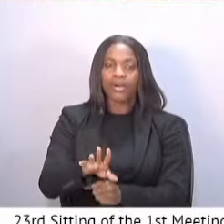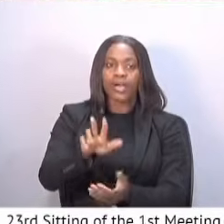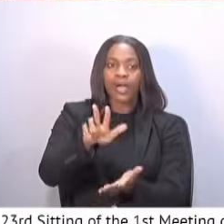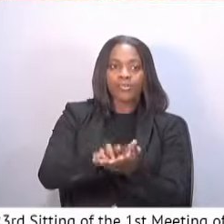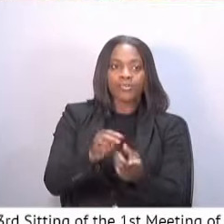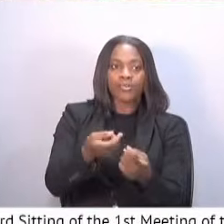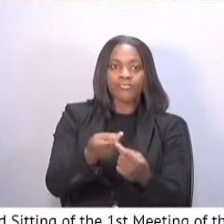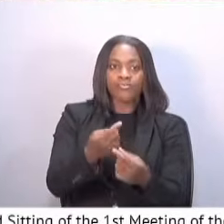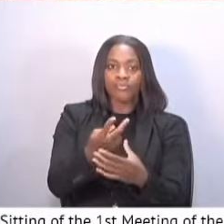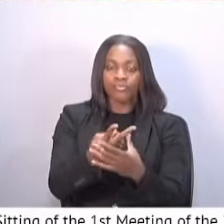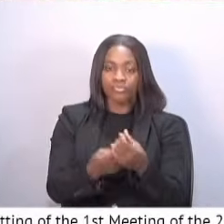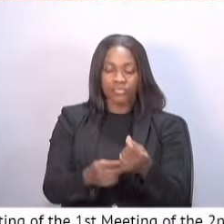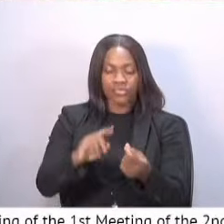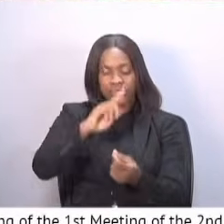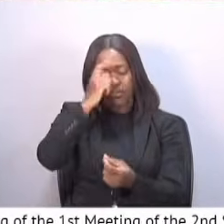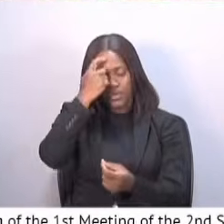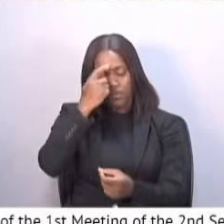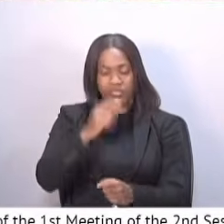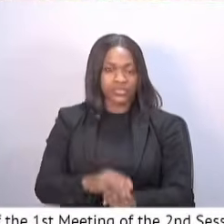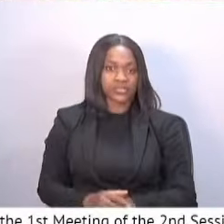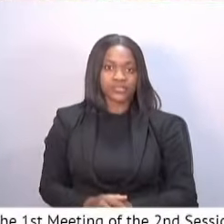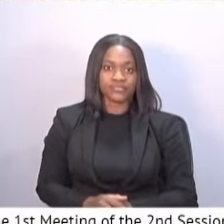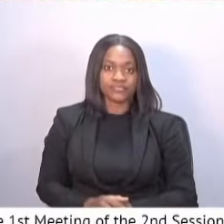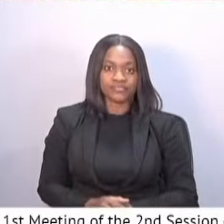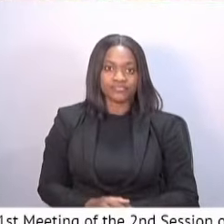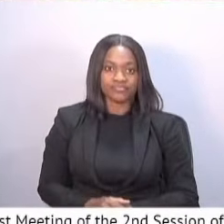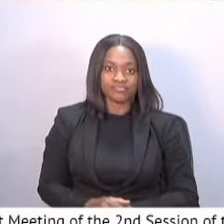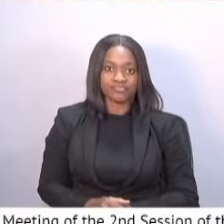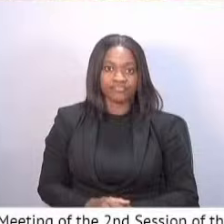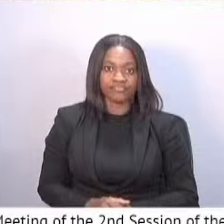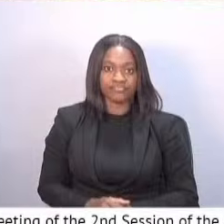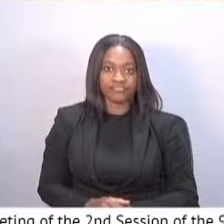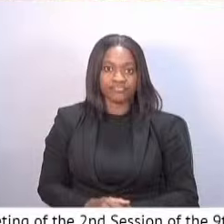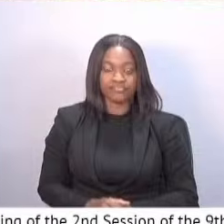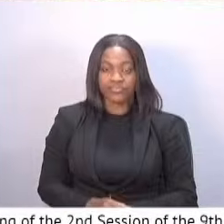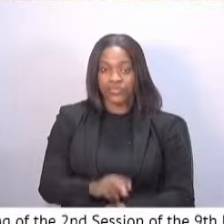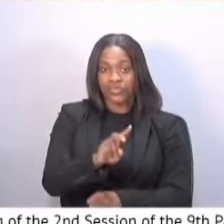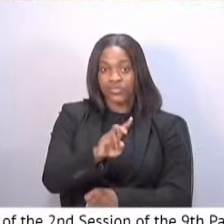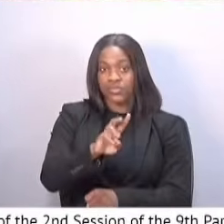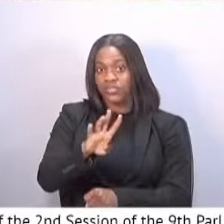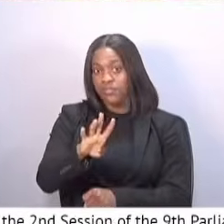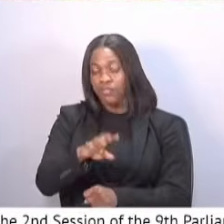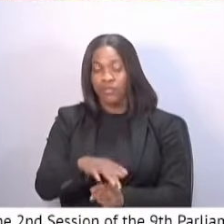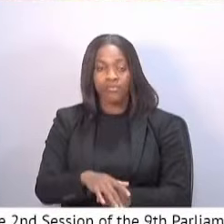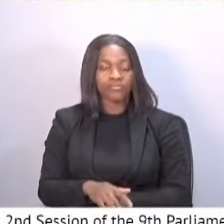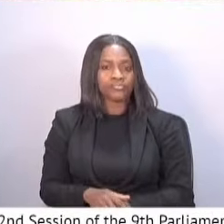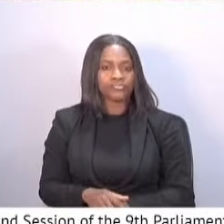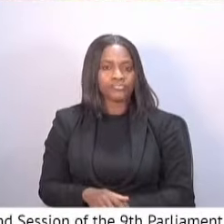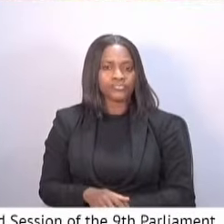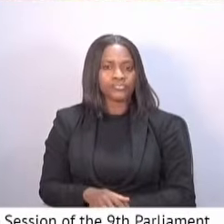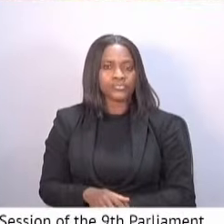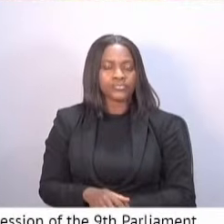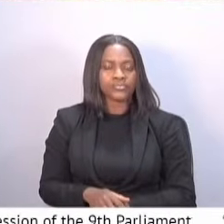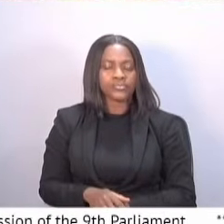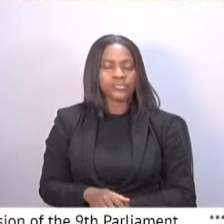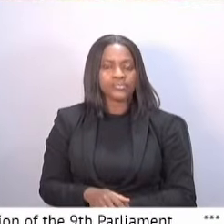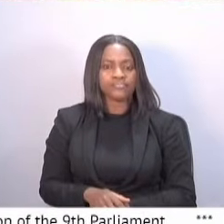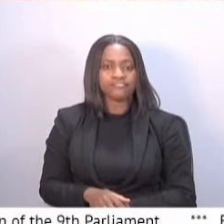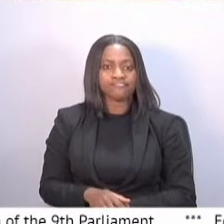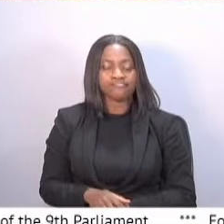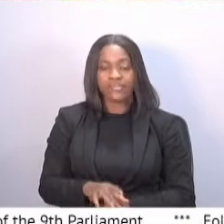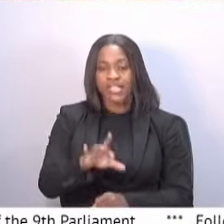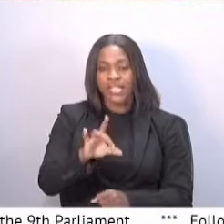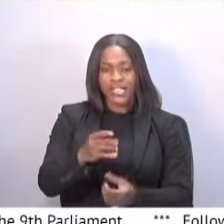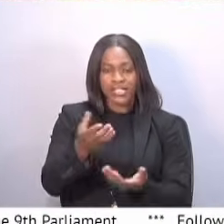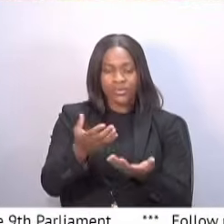from both governments, of which 8 Stage A applications are yet to be